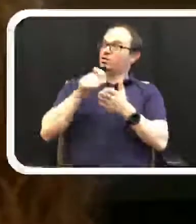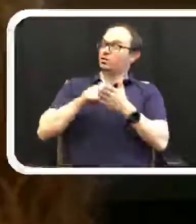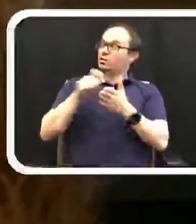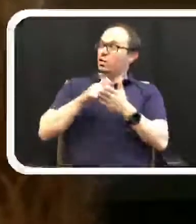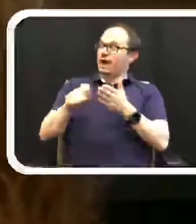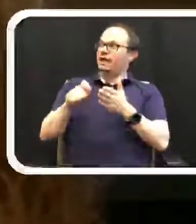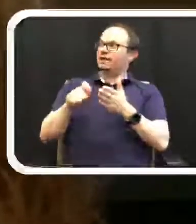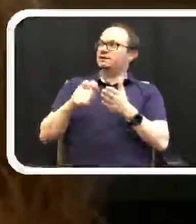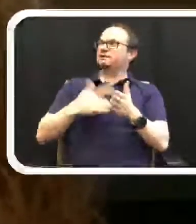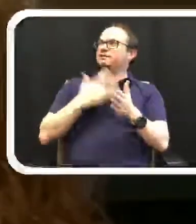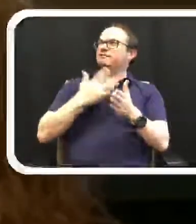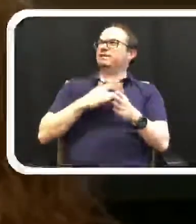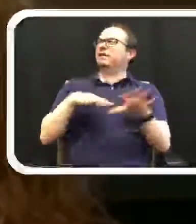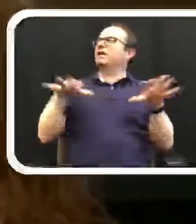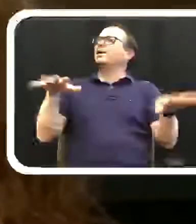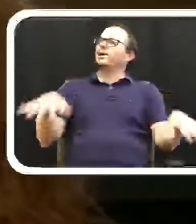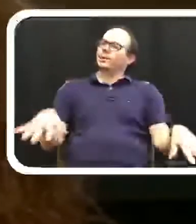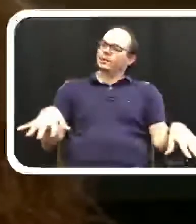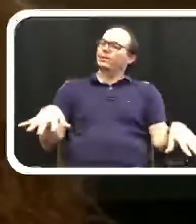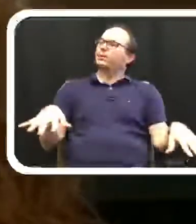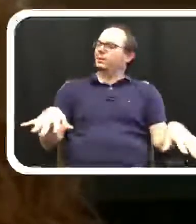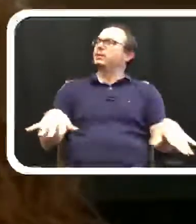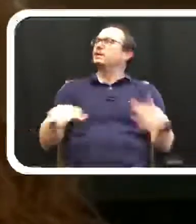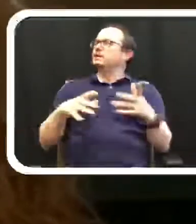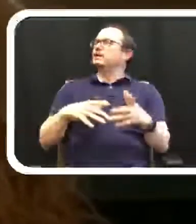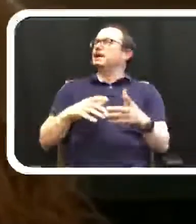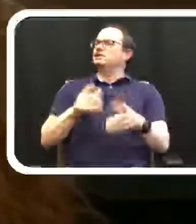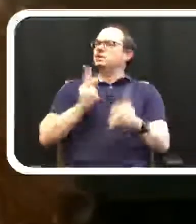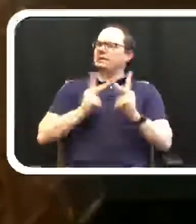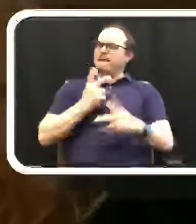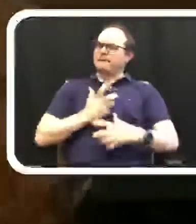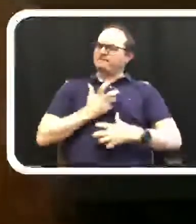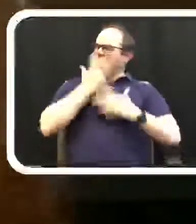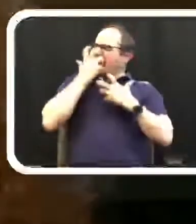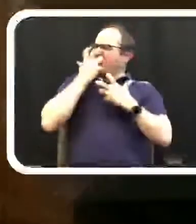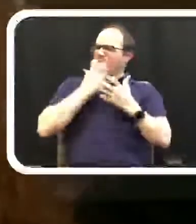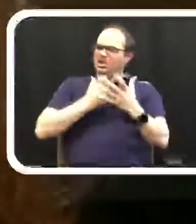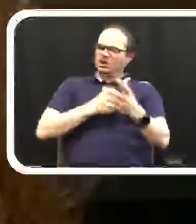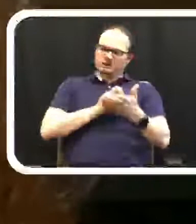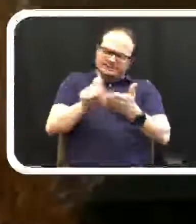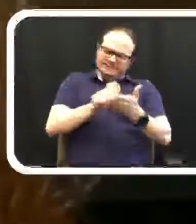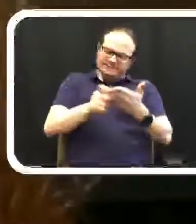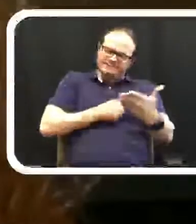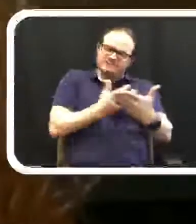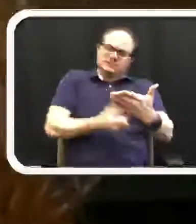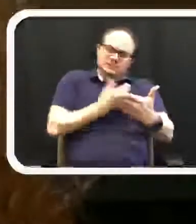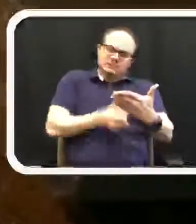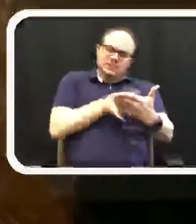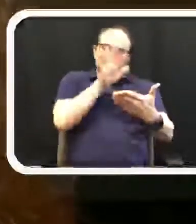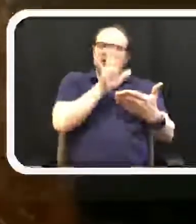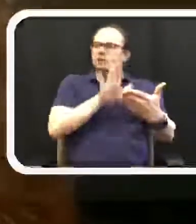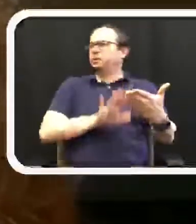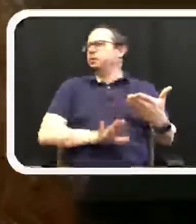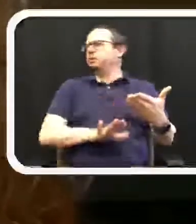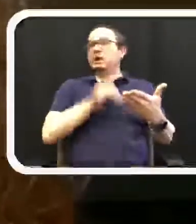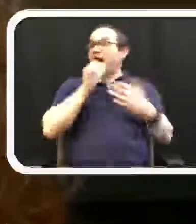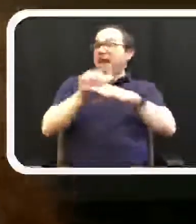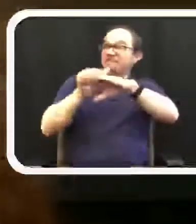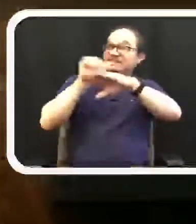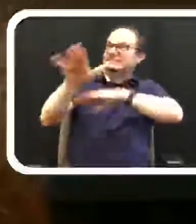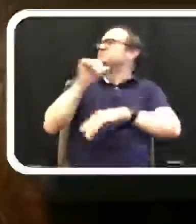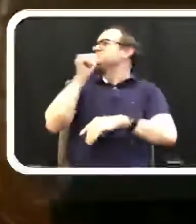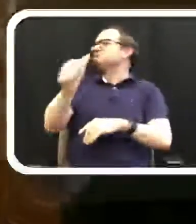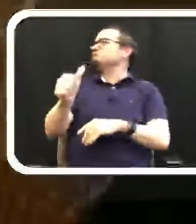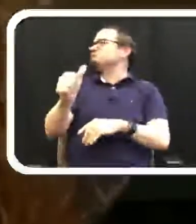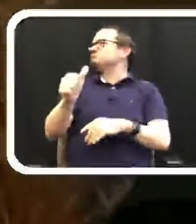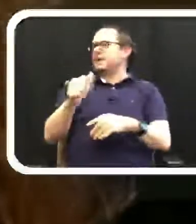very cathartic, and I can be one of those who can be very, very angry and go ahead and just write it out and then not send it to anybody.